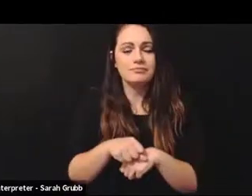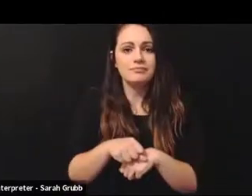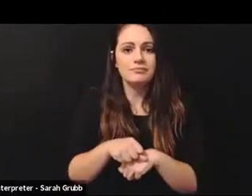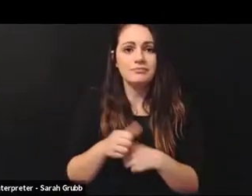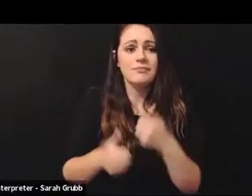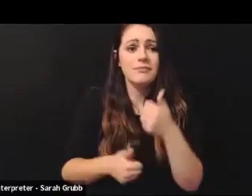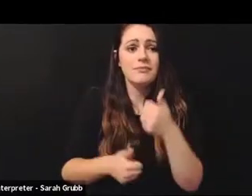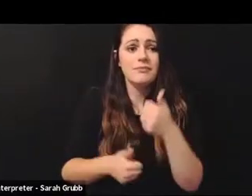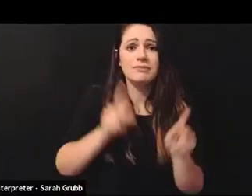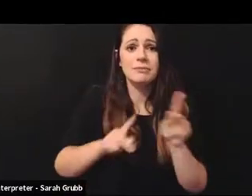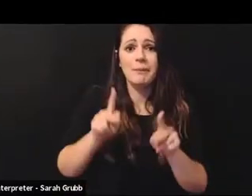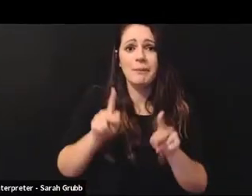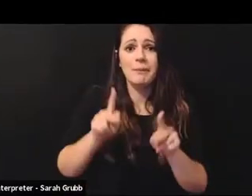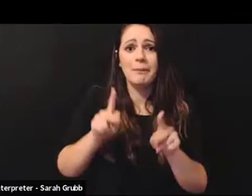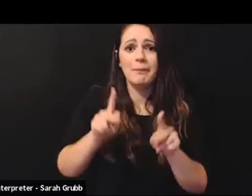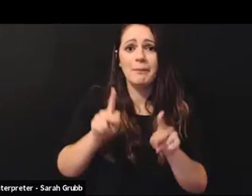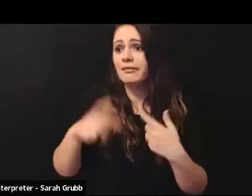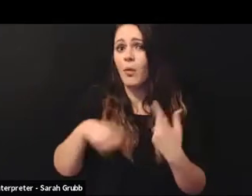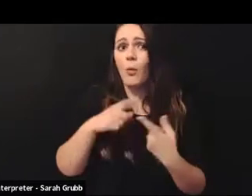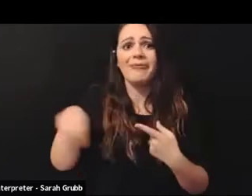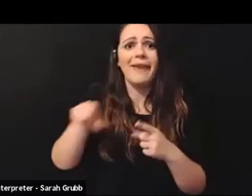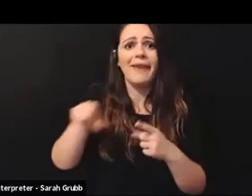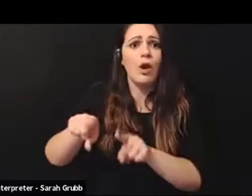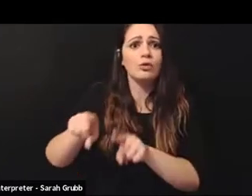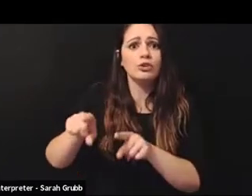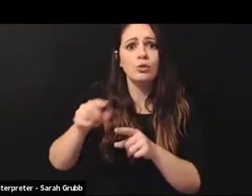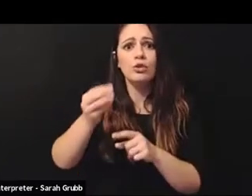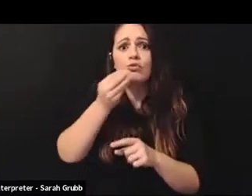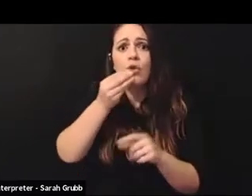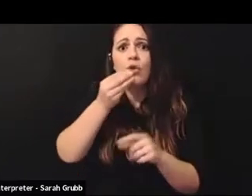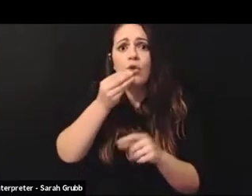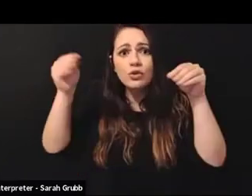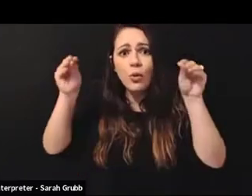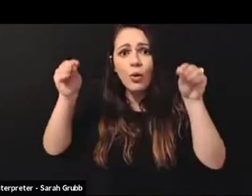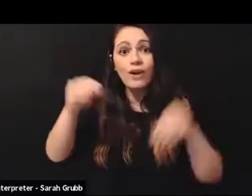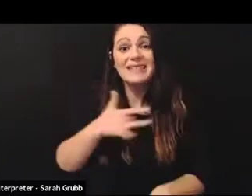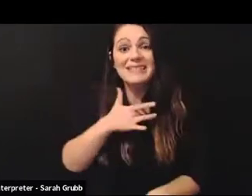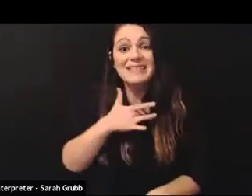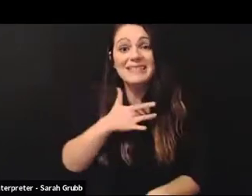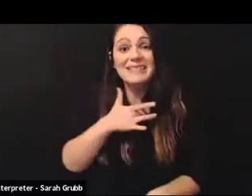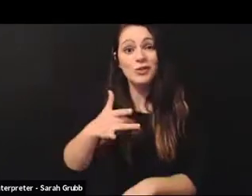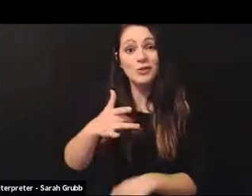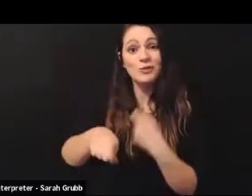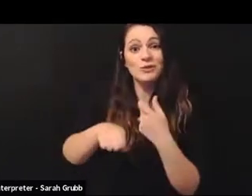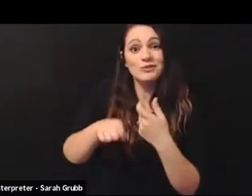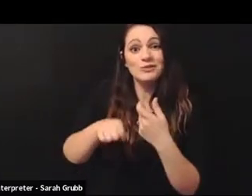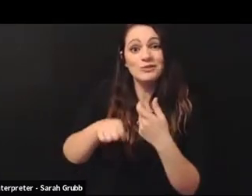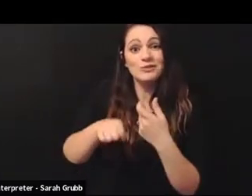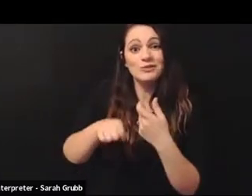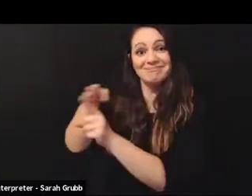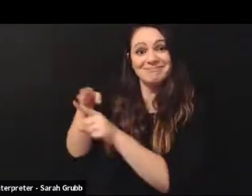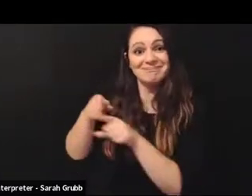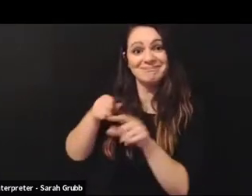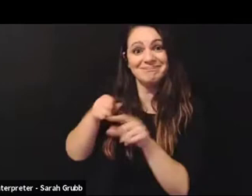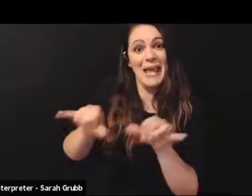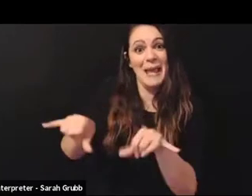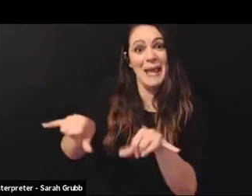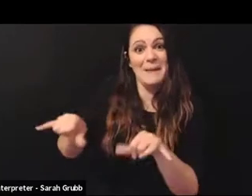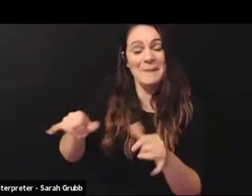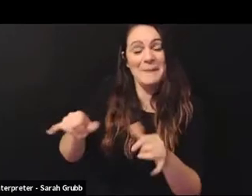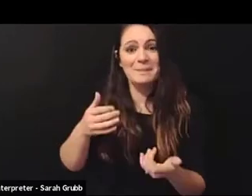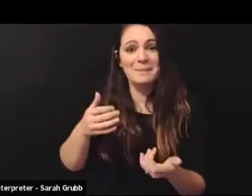grocery store, follow the exact same route every time. You might even fill out your grocery